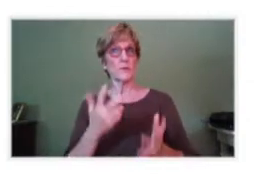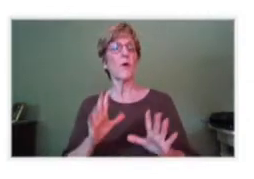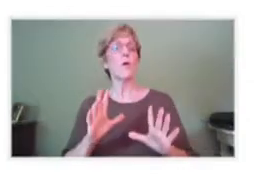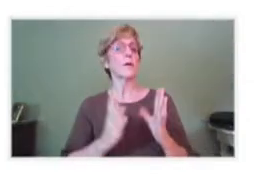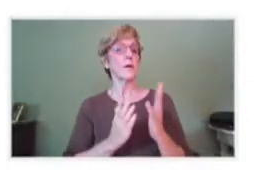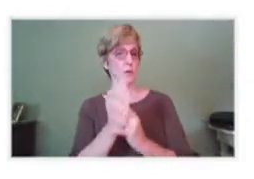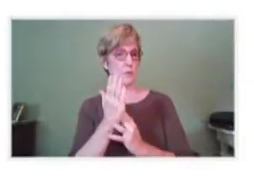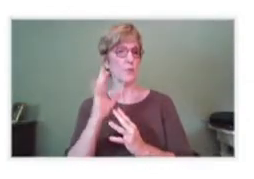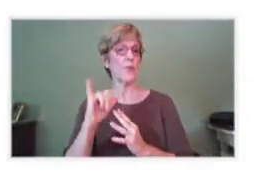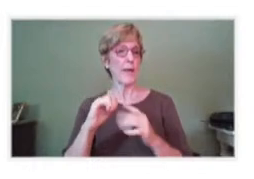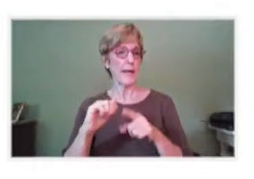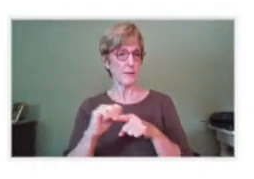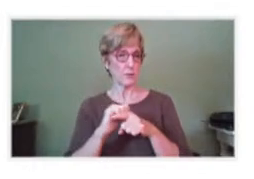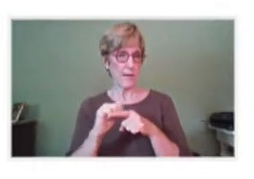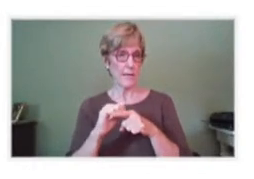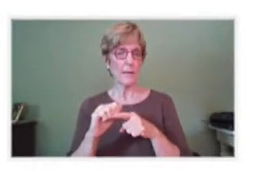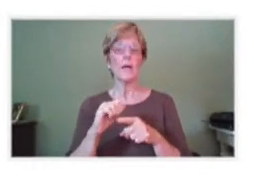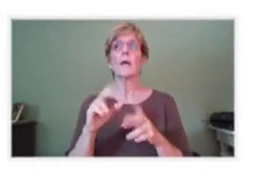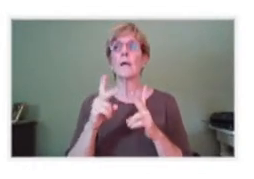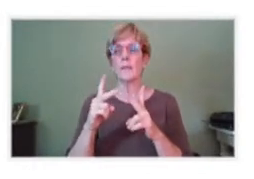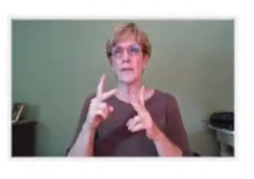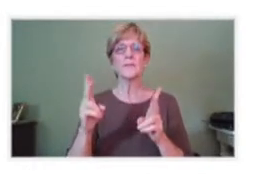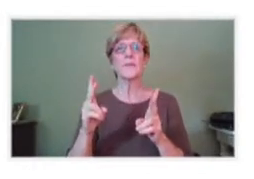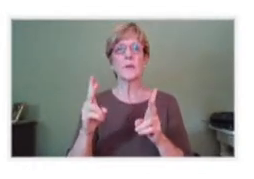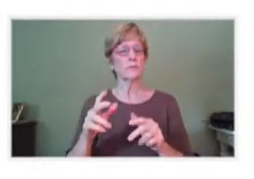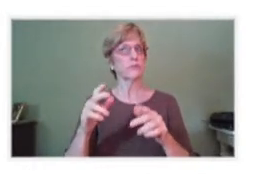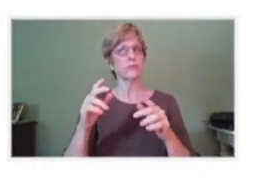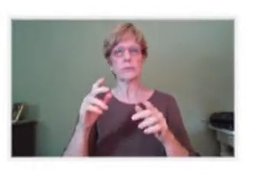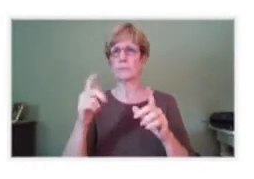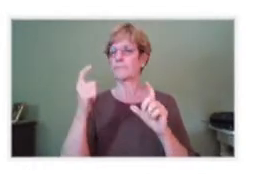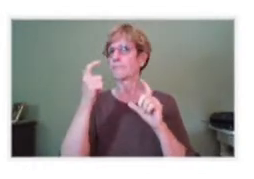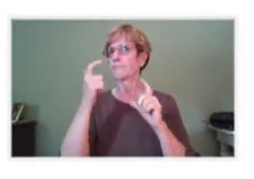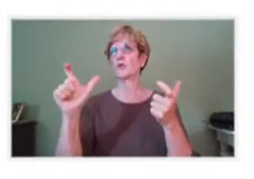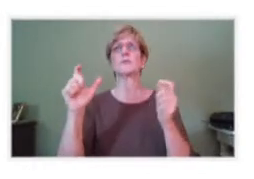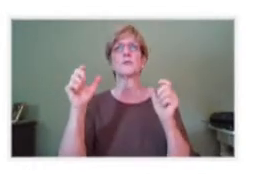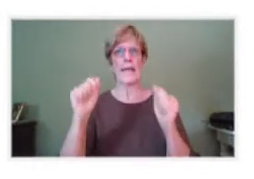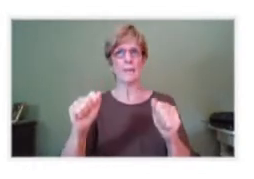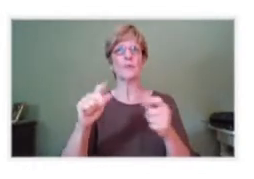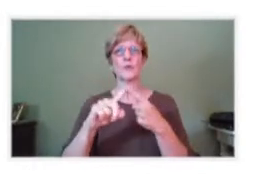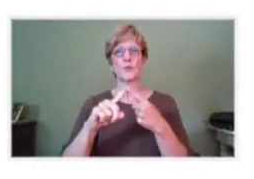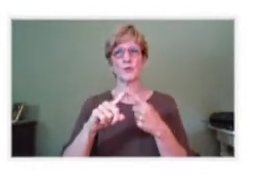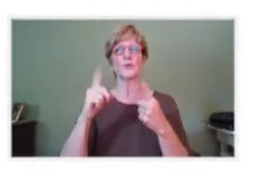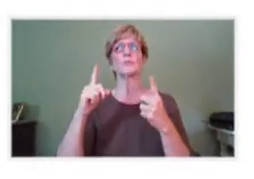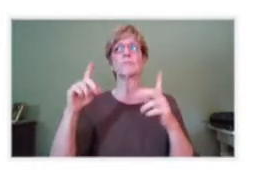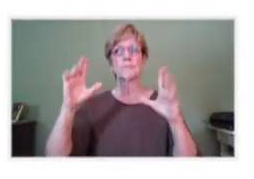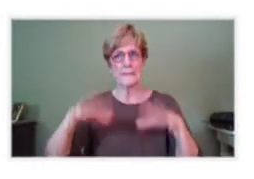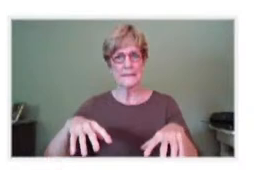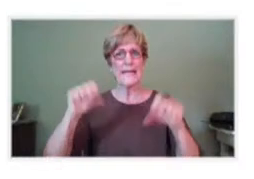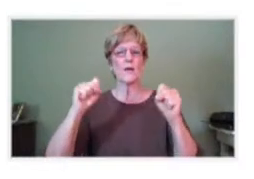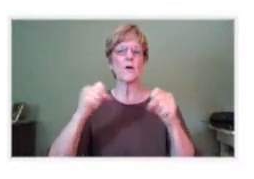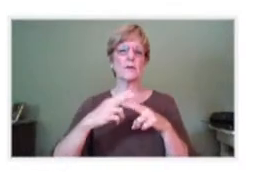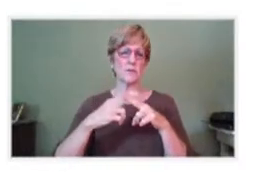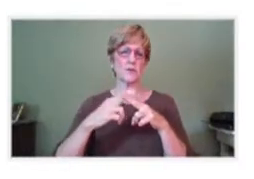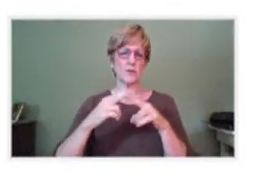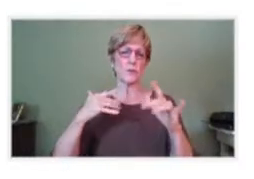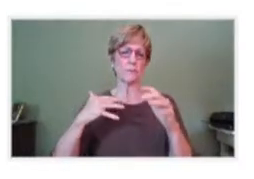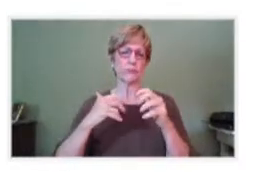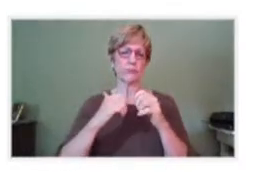training, which was a very monumental feat to be able to take on within a few short